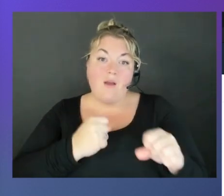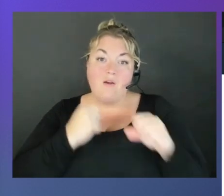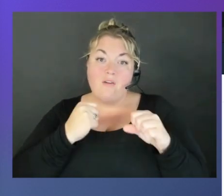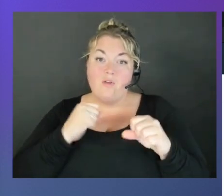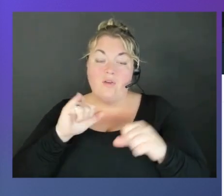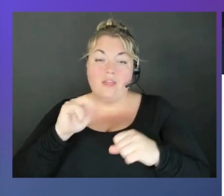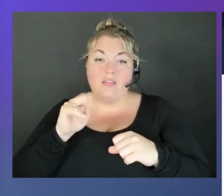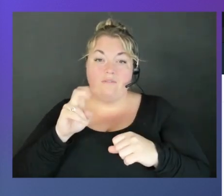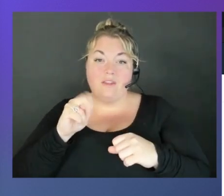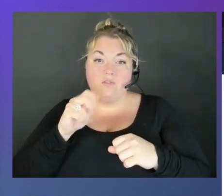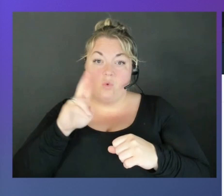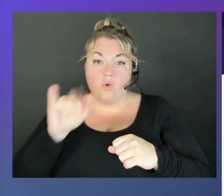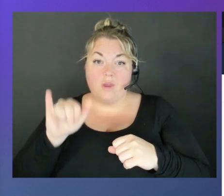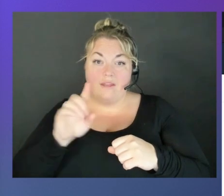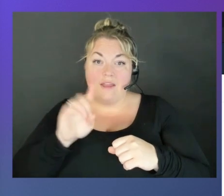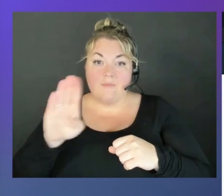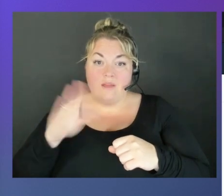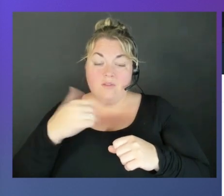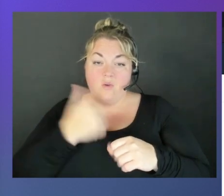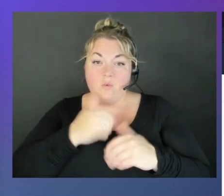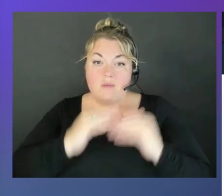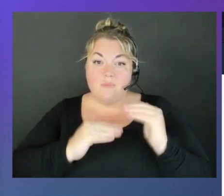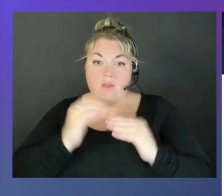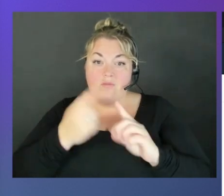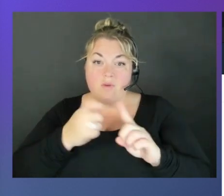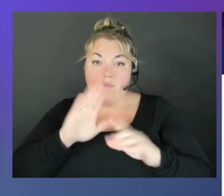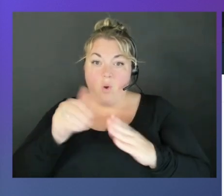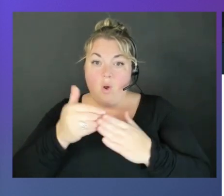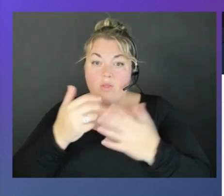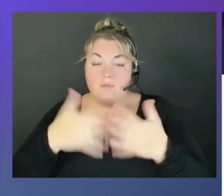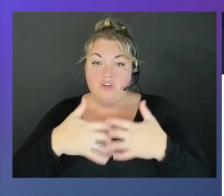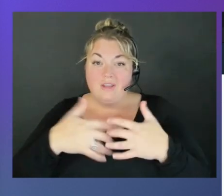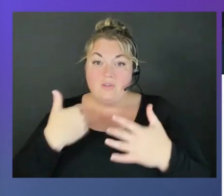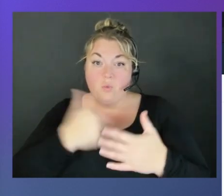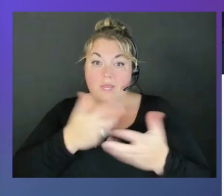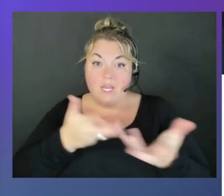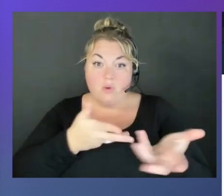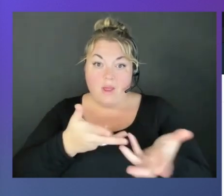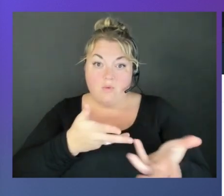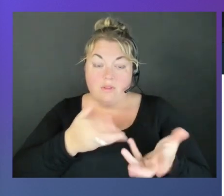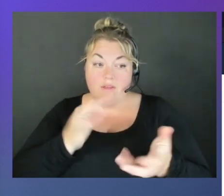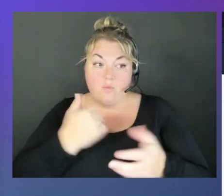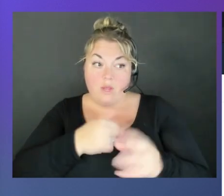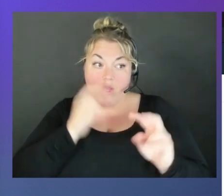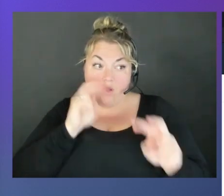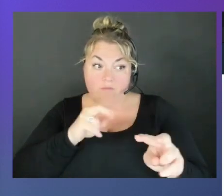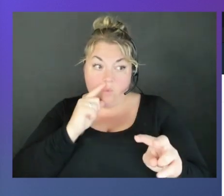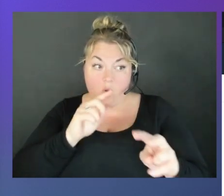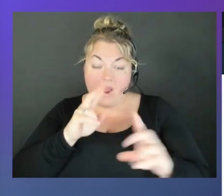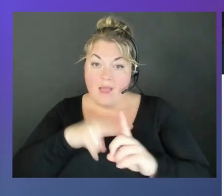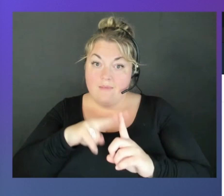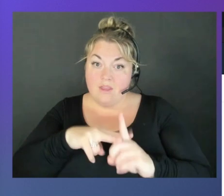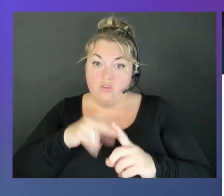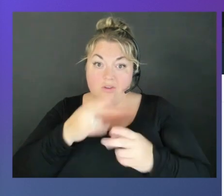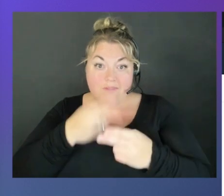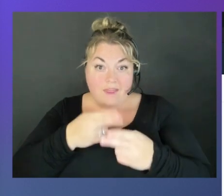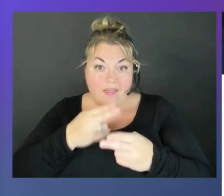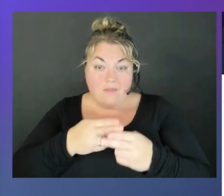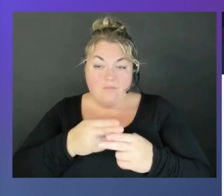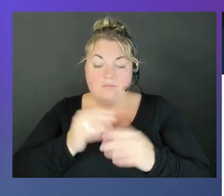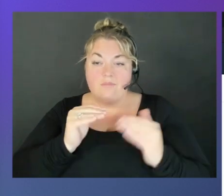database that we build from all the machines that we interact with. If we look for application name